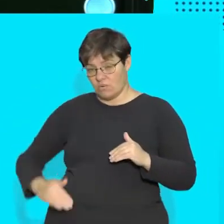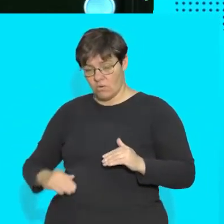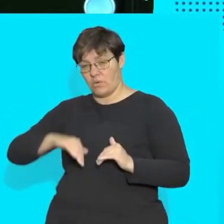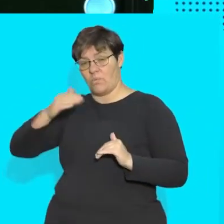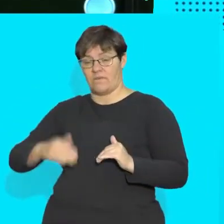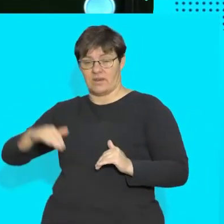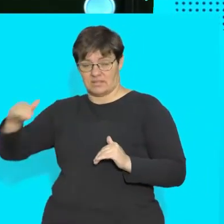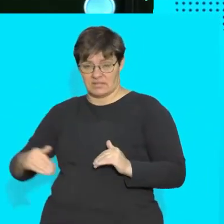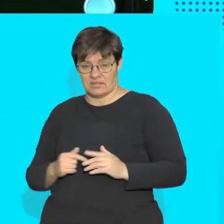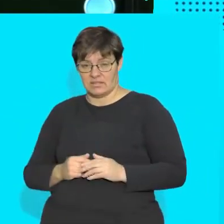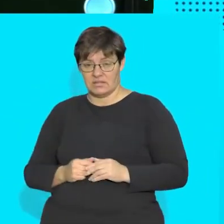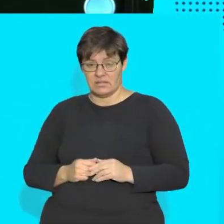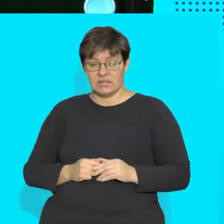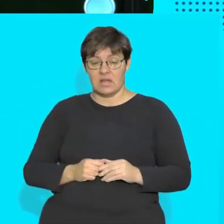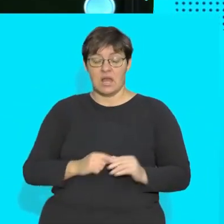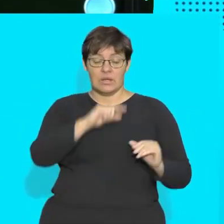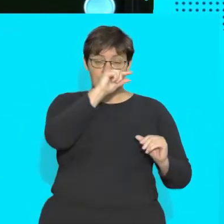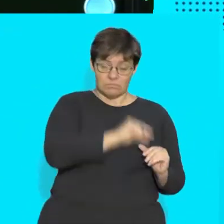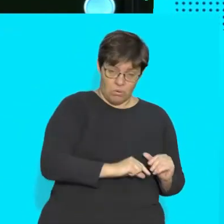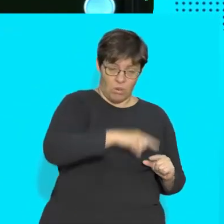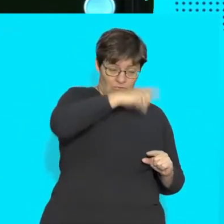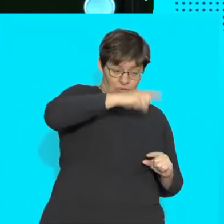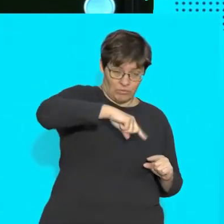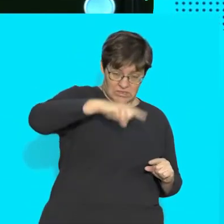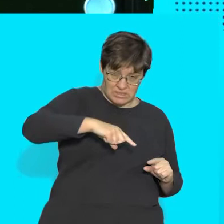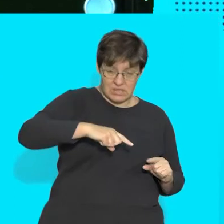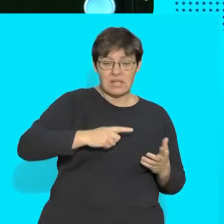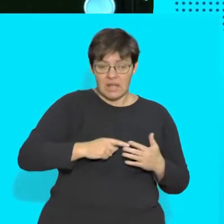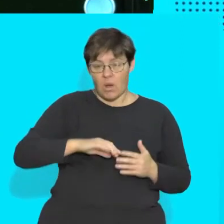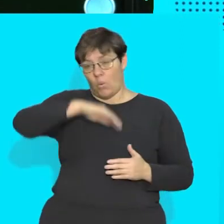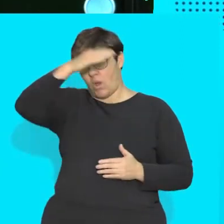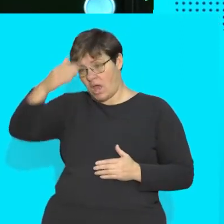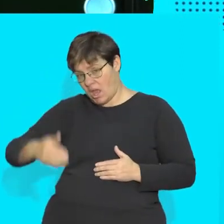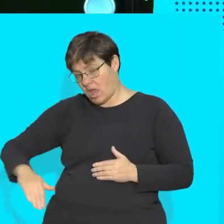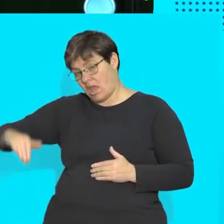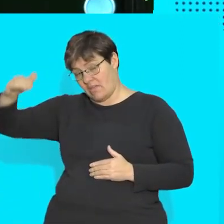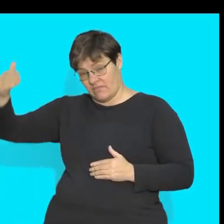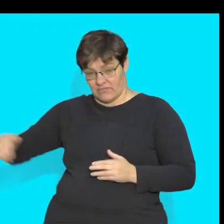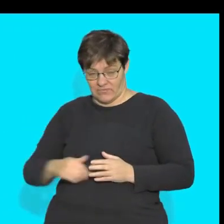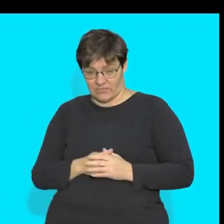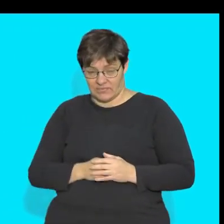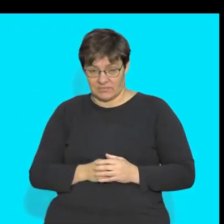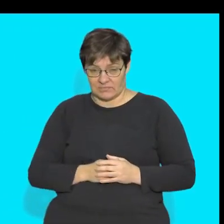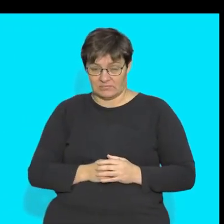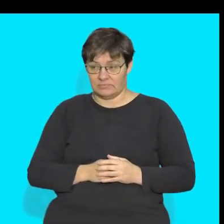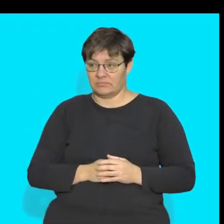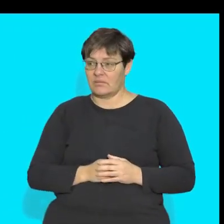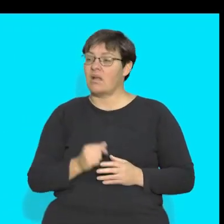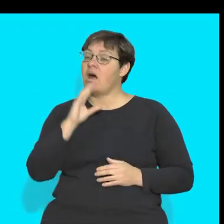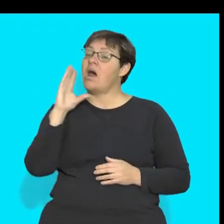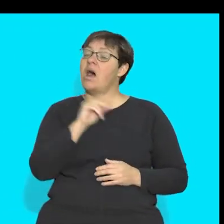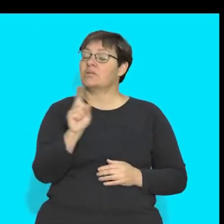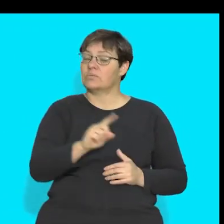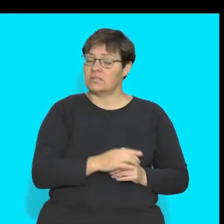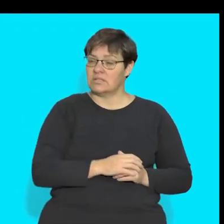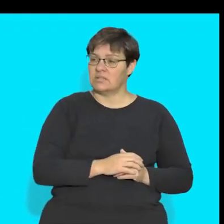have a small wavelength. If we have a small frequency, we have a big wavelength. This is asking you for